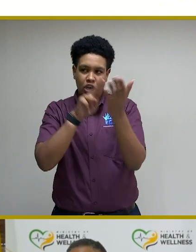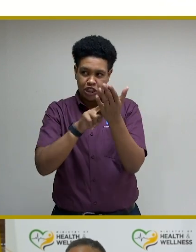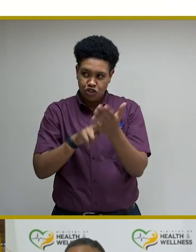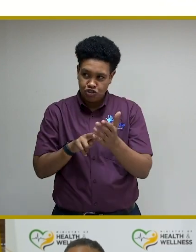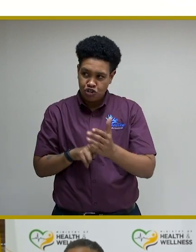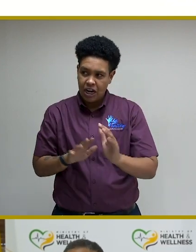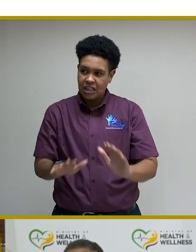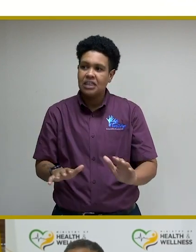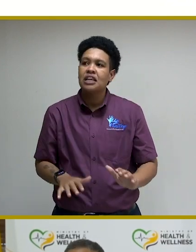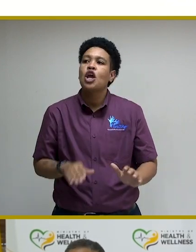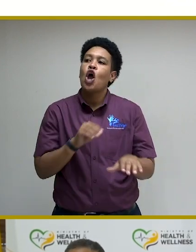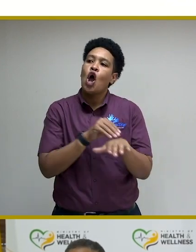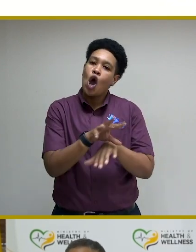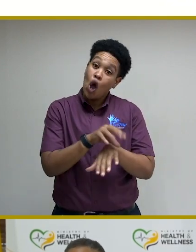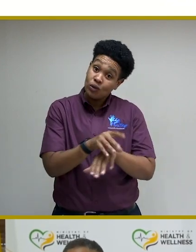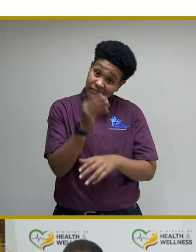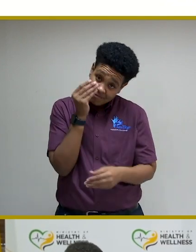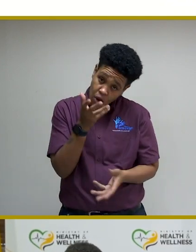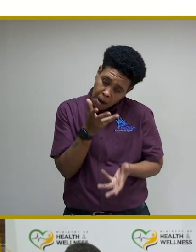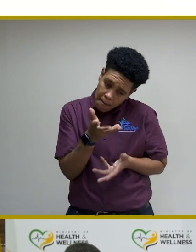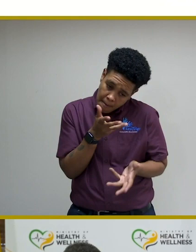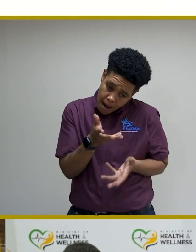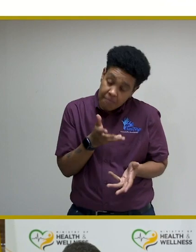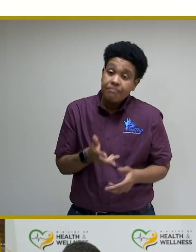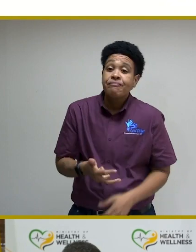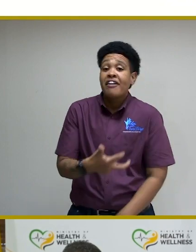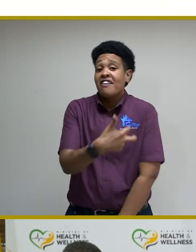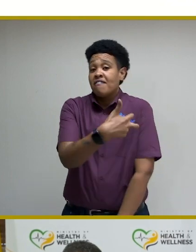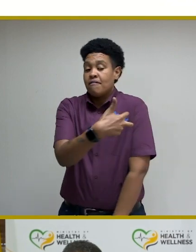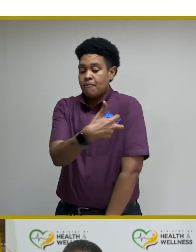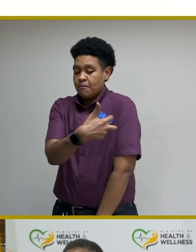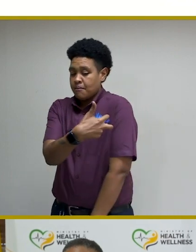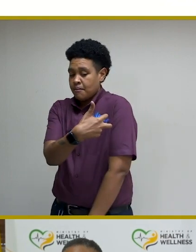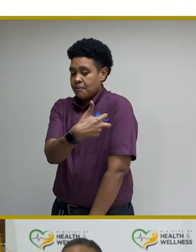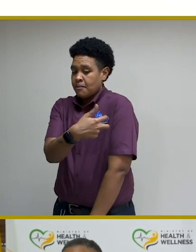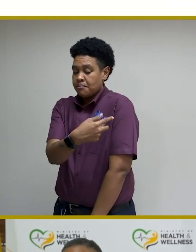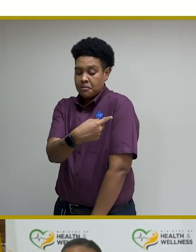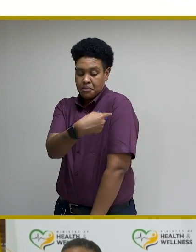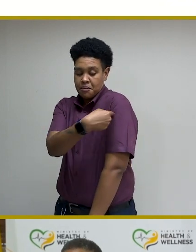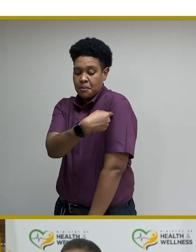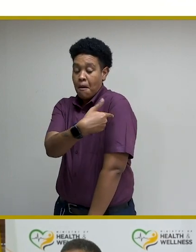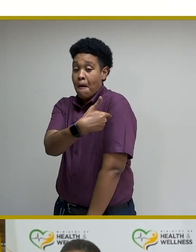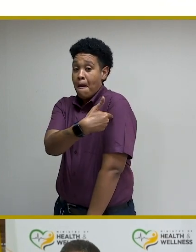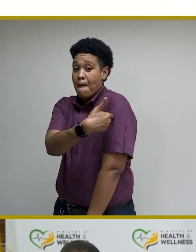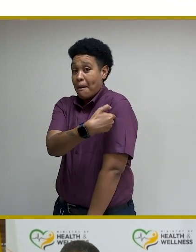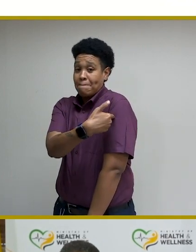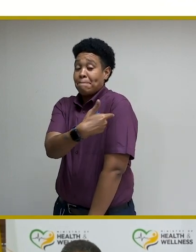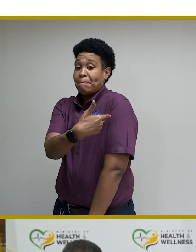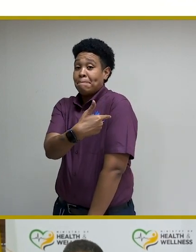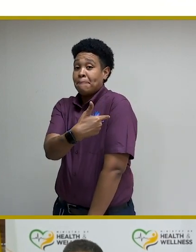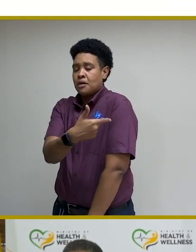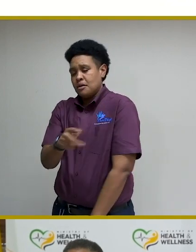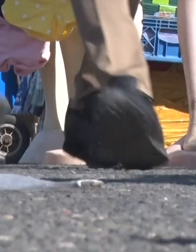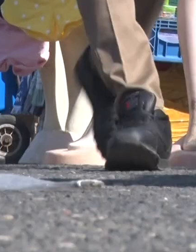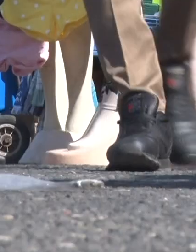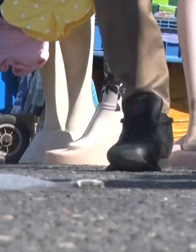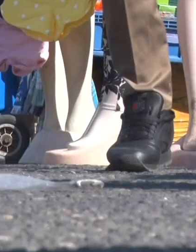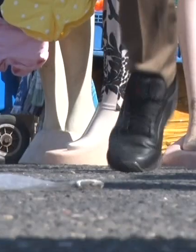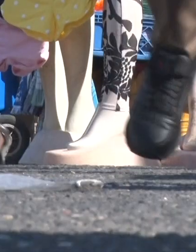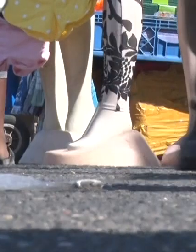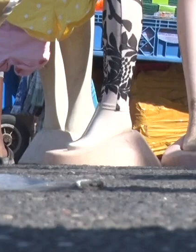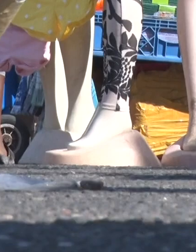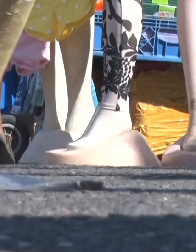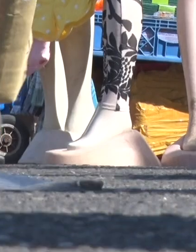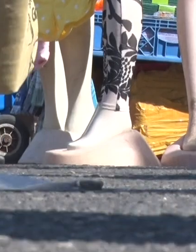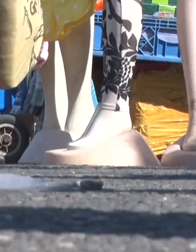registration, counseling, vaccine administration, observation, and documentation.